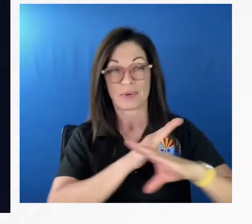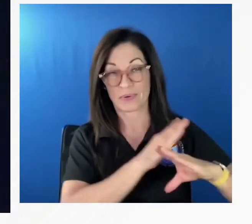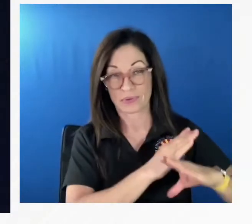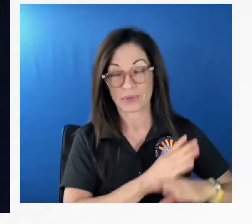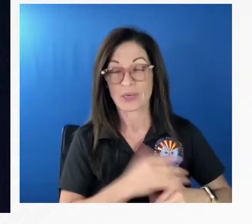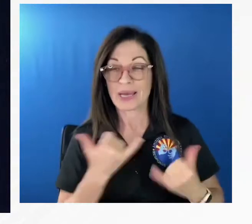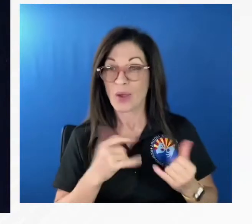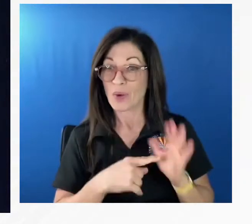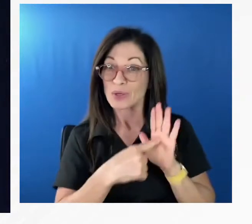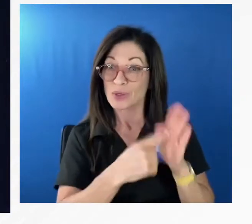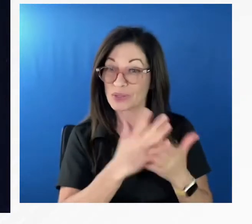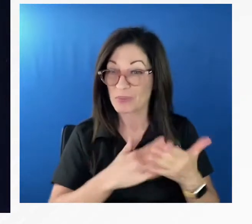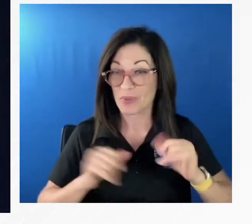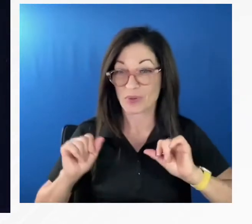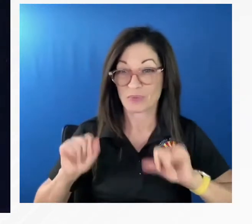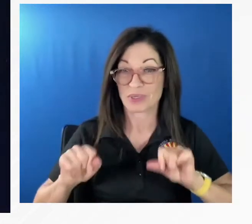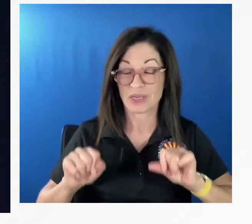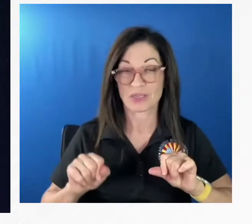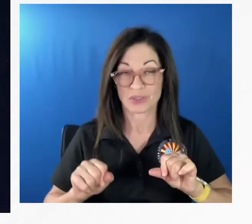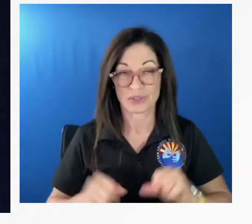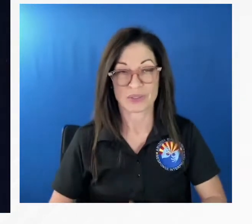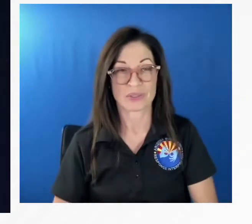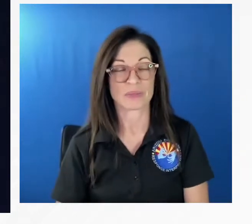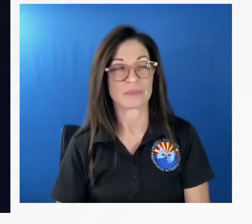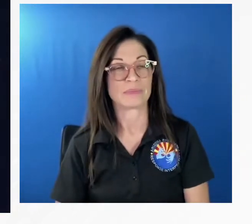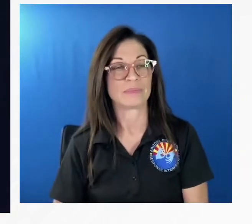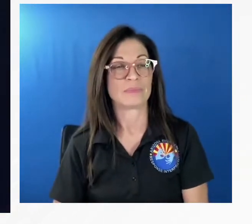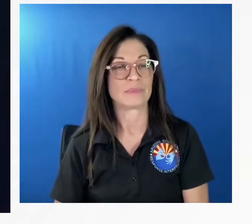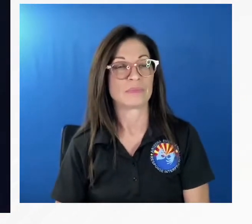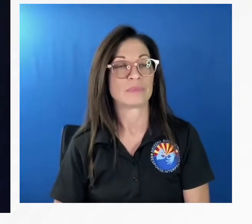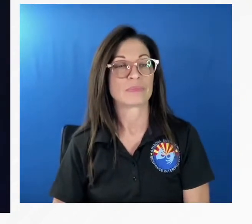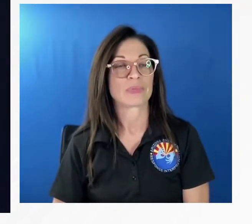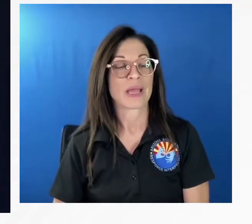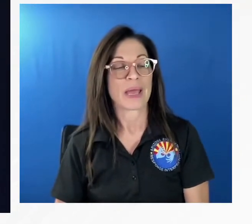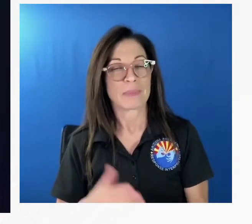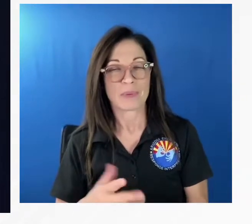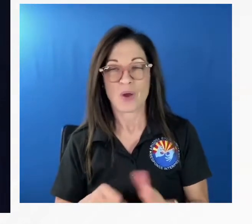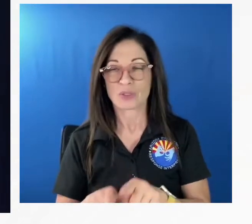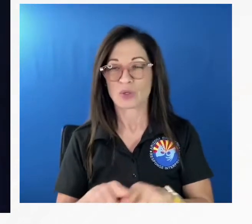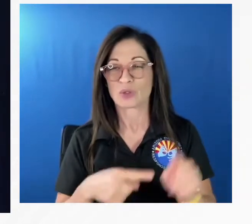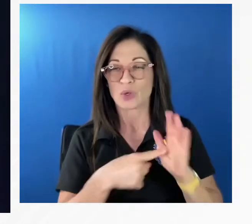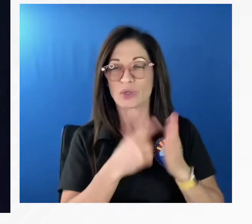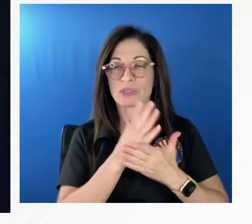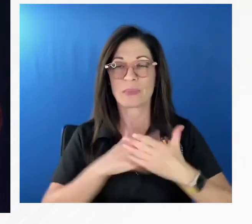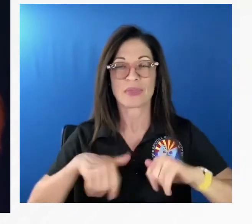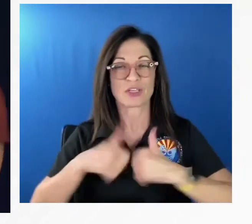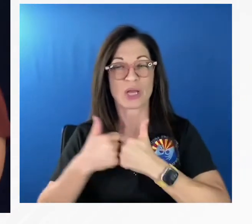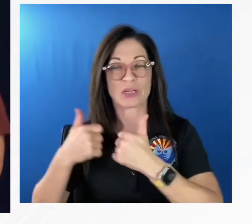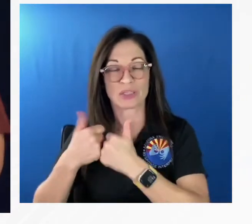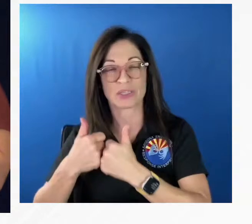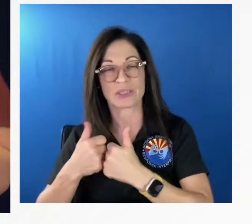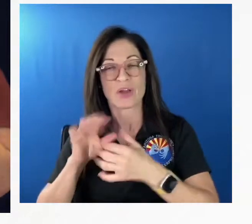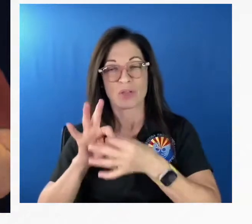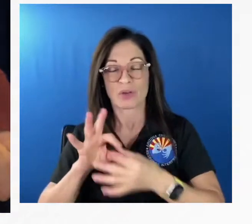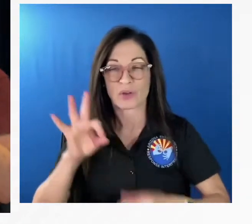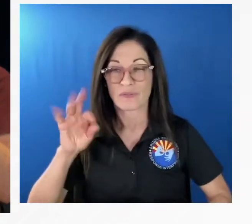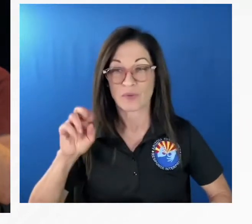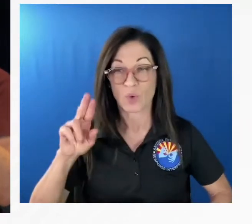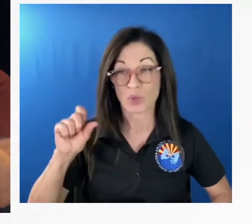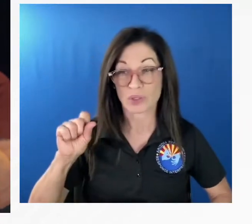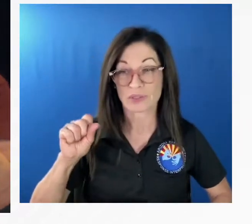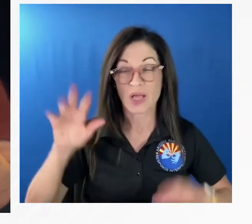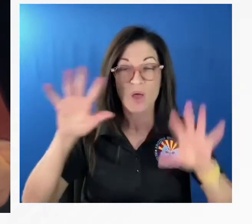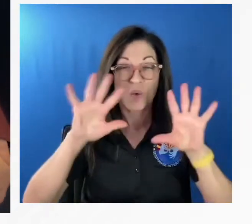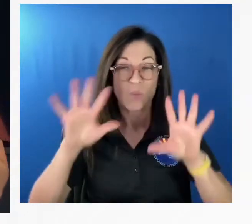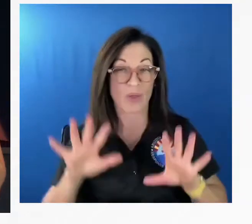potentials to you tonight, and where some of the challenges are with the fuels and the weather and topography with